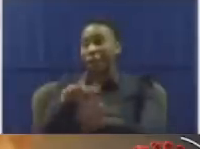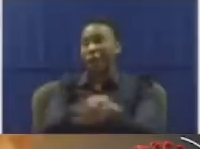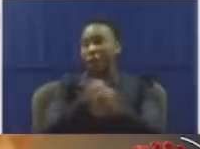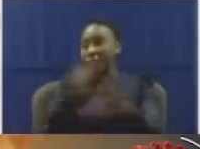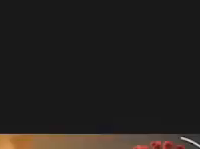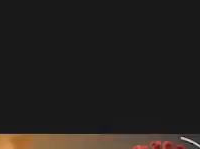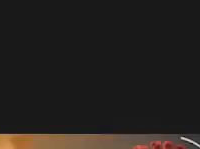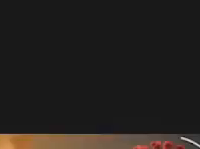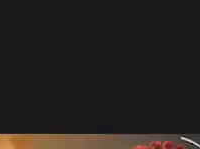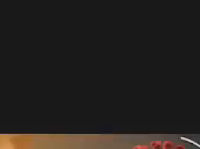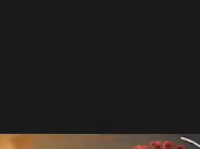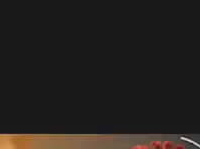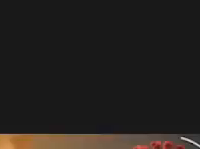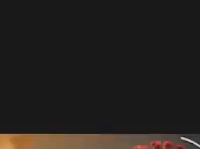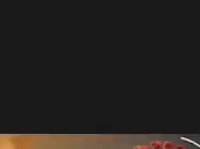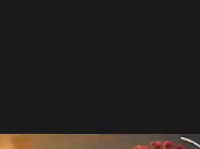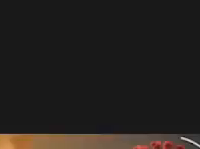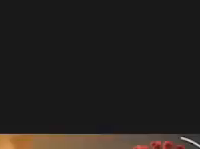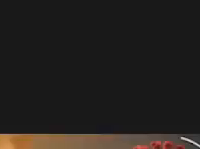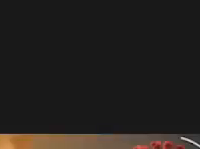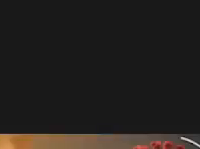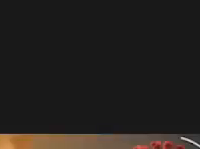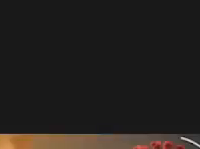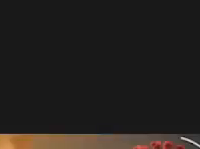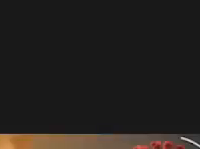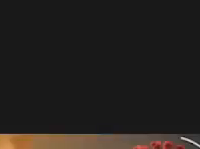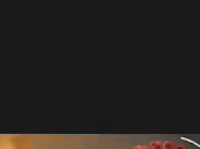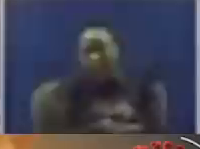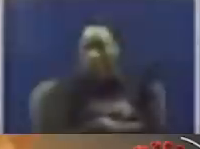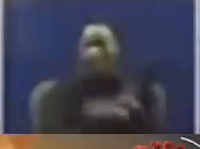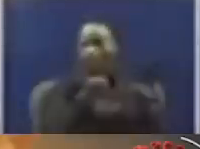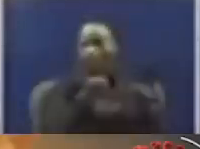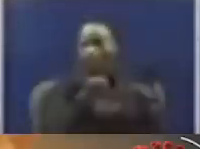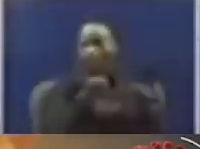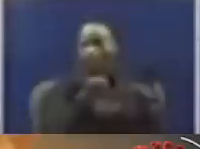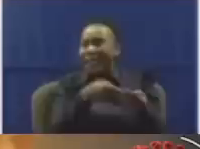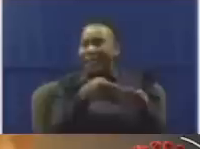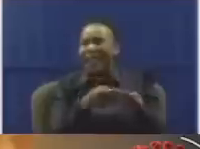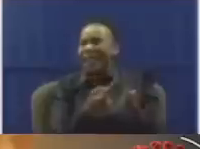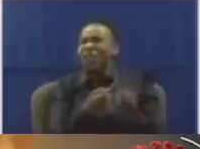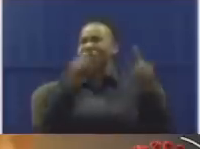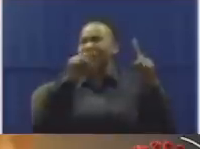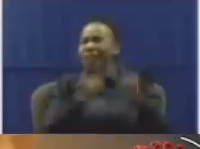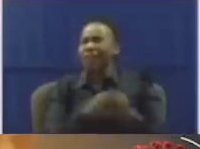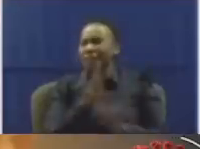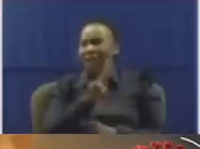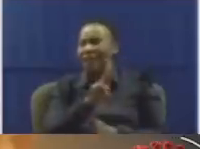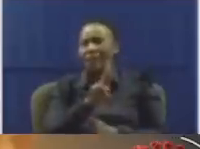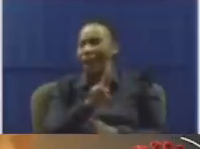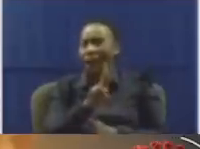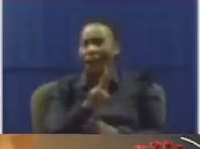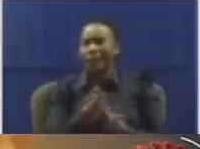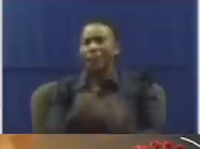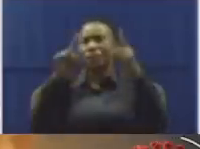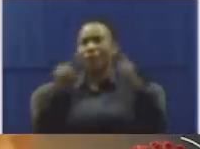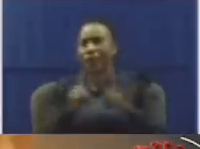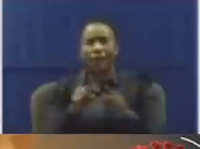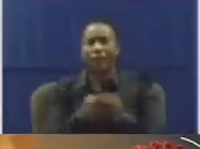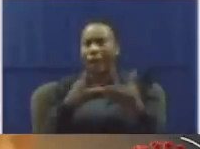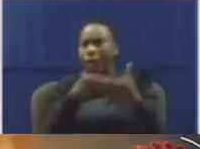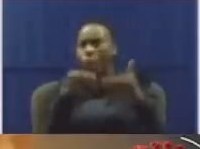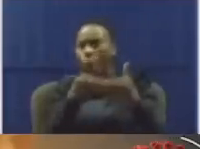millions of rands in foreign currency has been stuffed into the upholstery of lounge furniture. What such a regular citizen